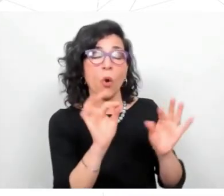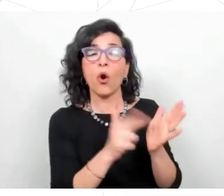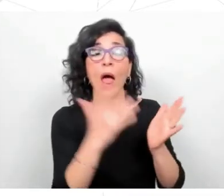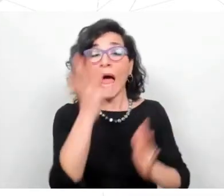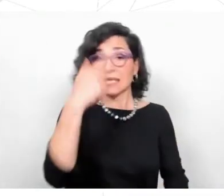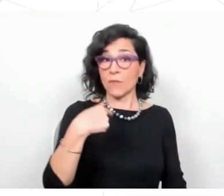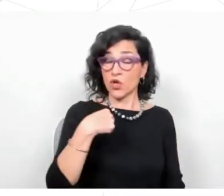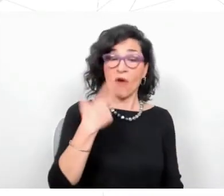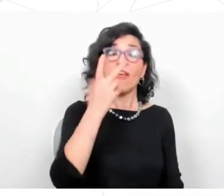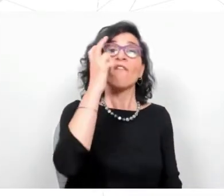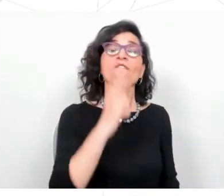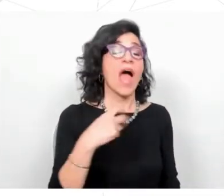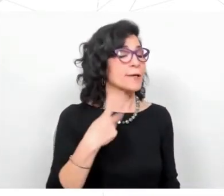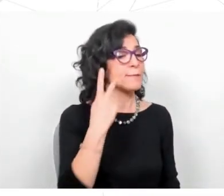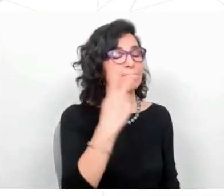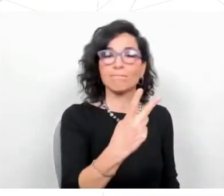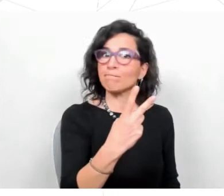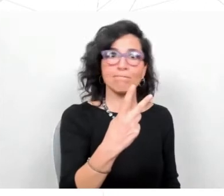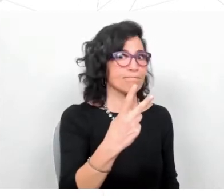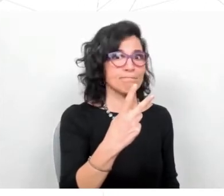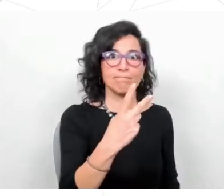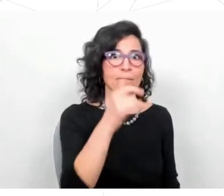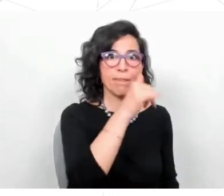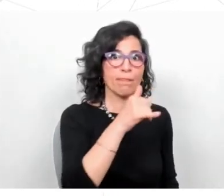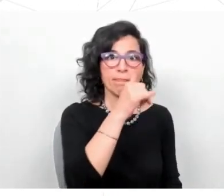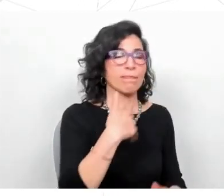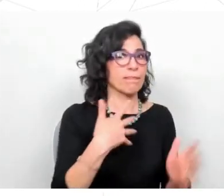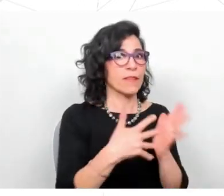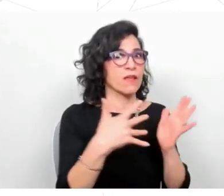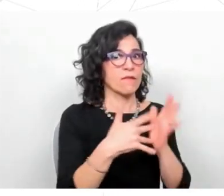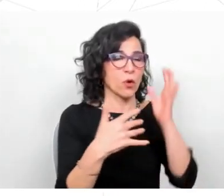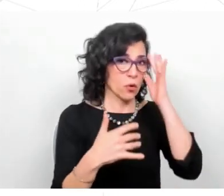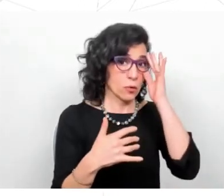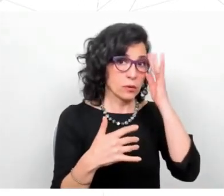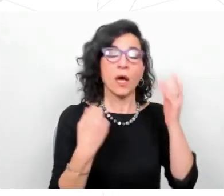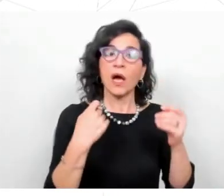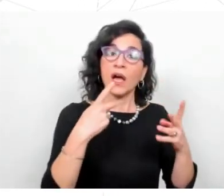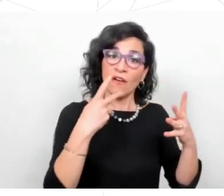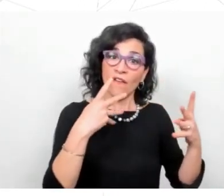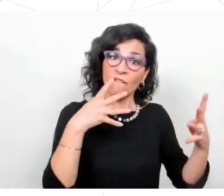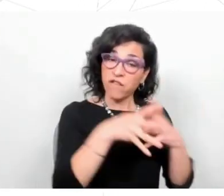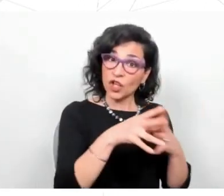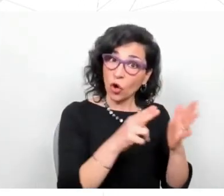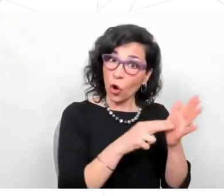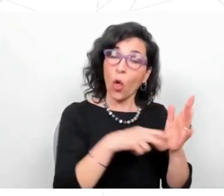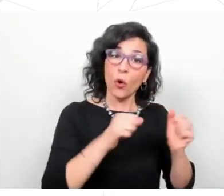for example, am a green weak in my vision. So when we go to color